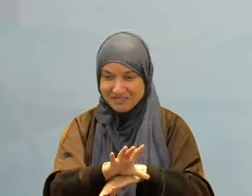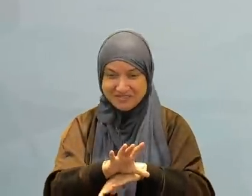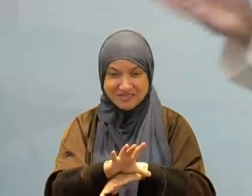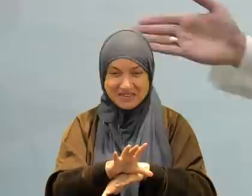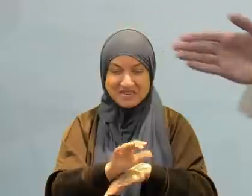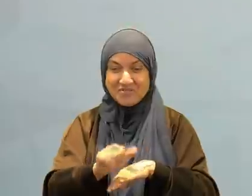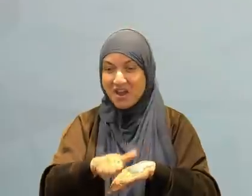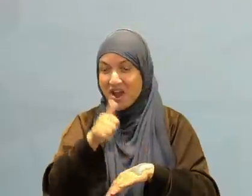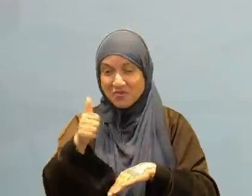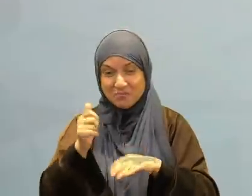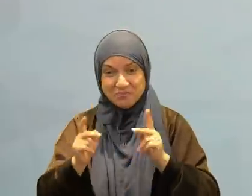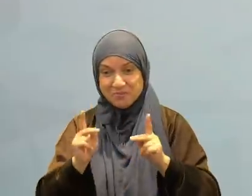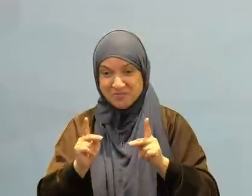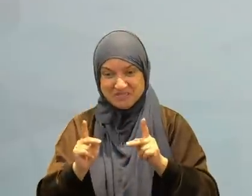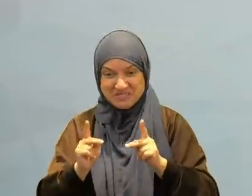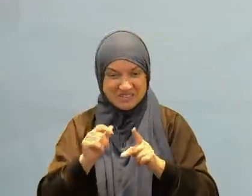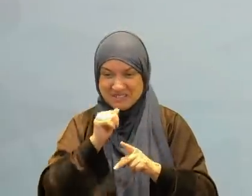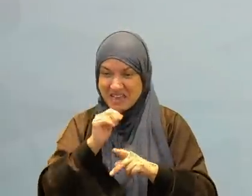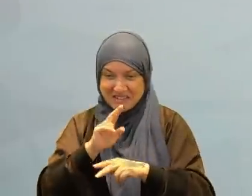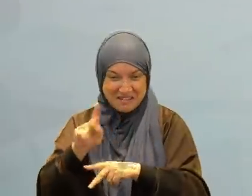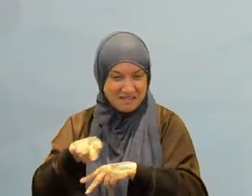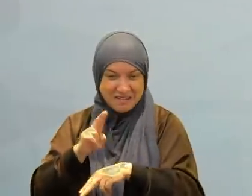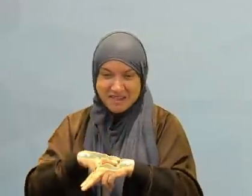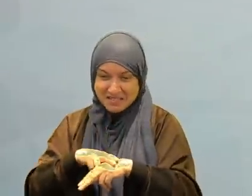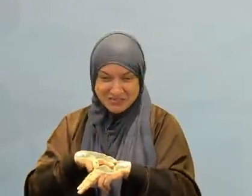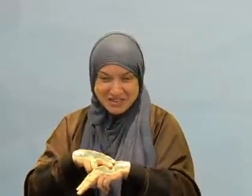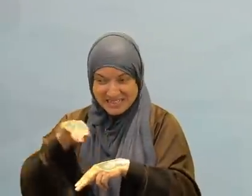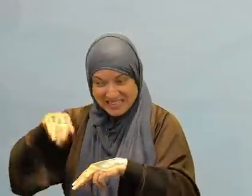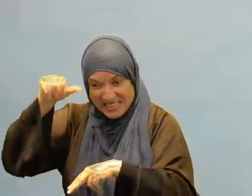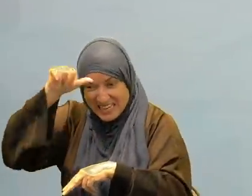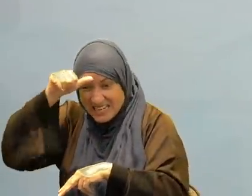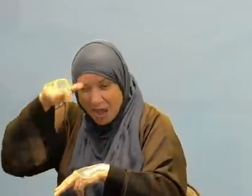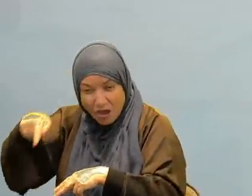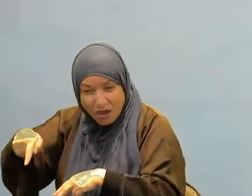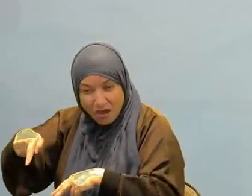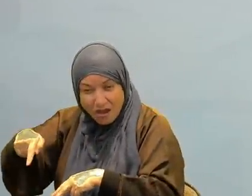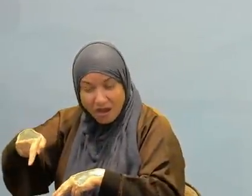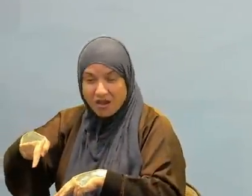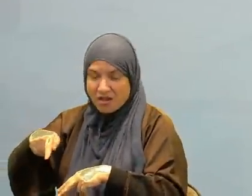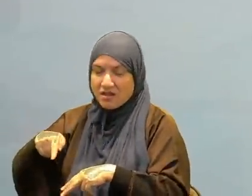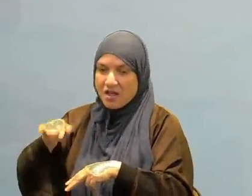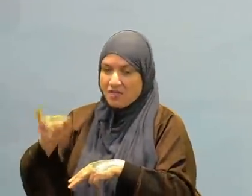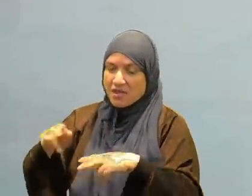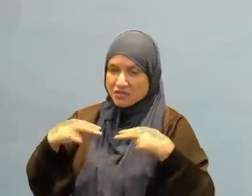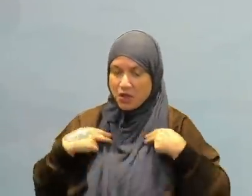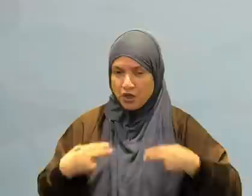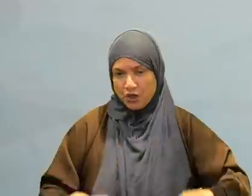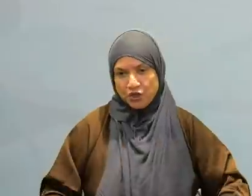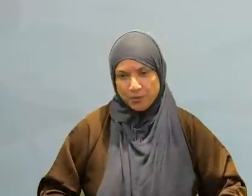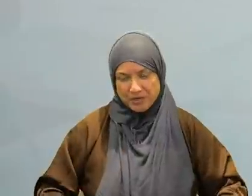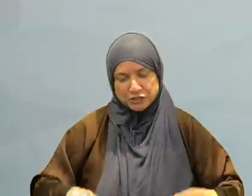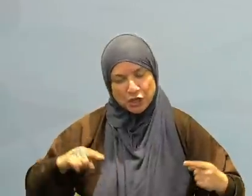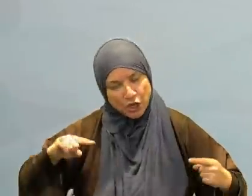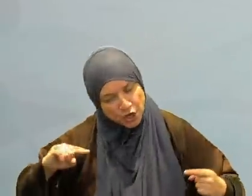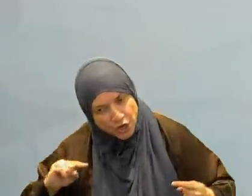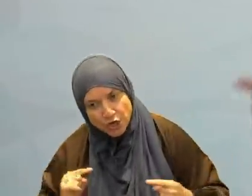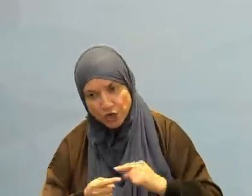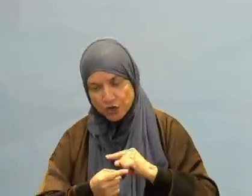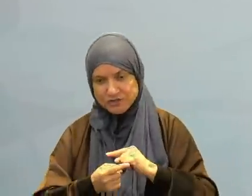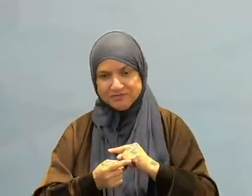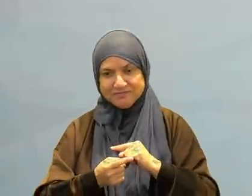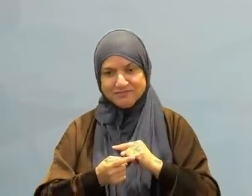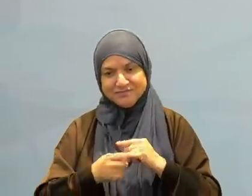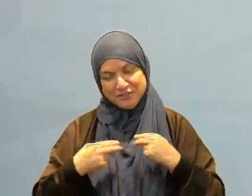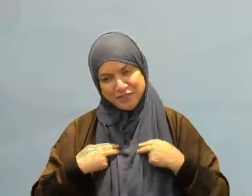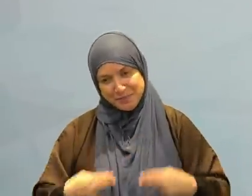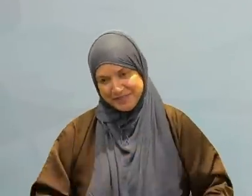and sisters and normalize with their occupiers, but can't even express concern anymore. Outright disregard. What a